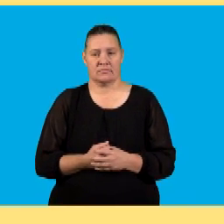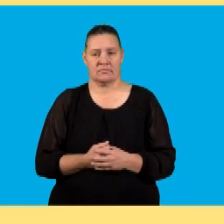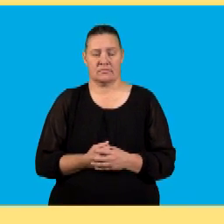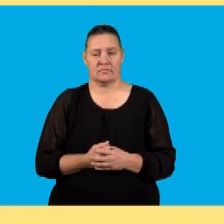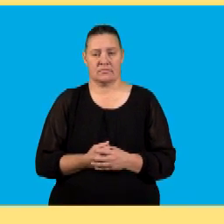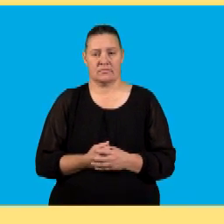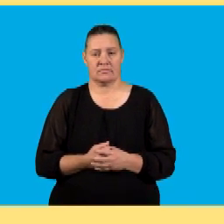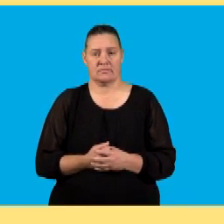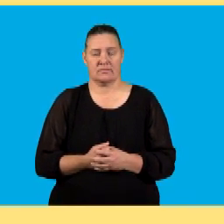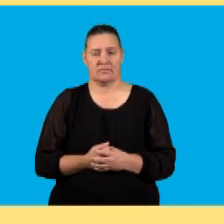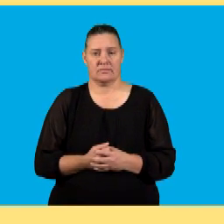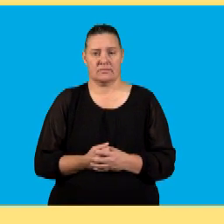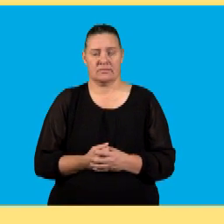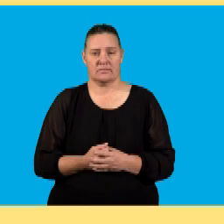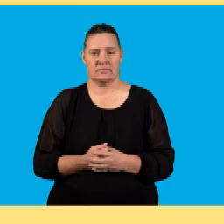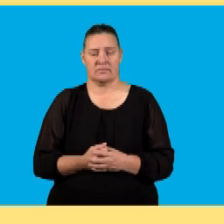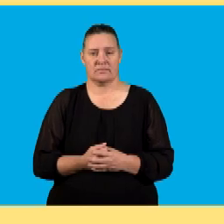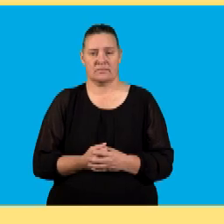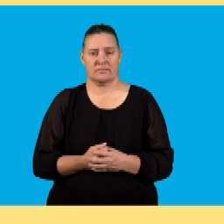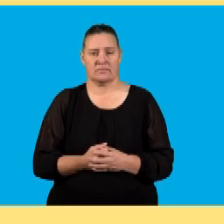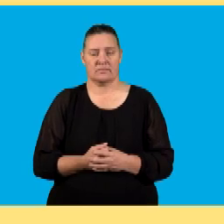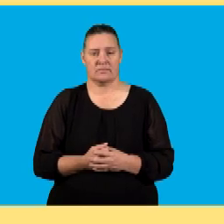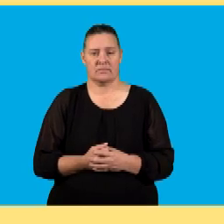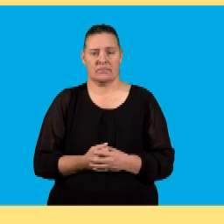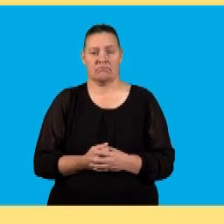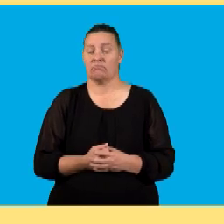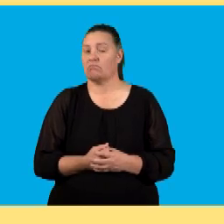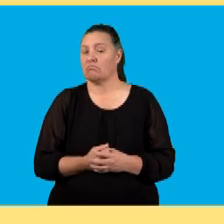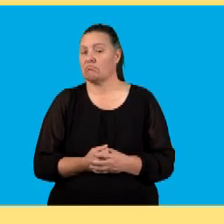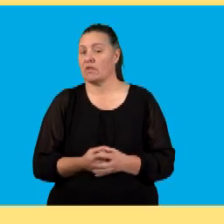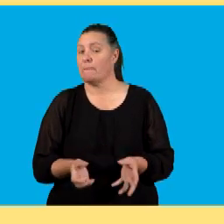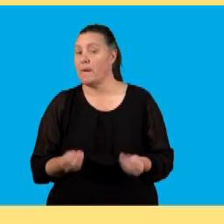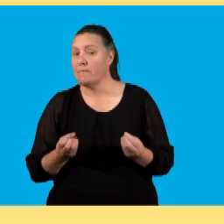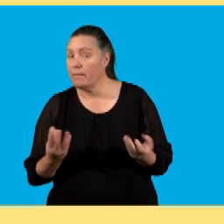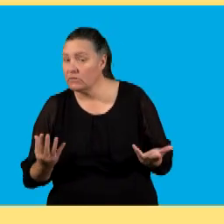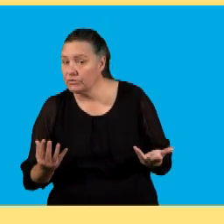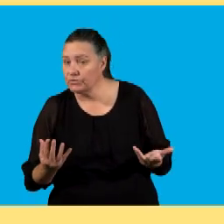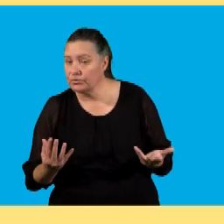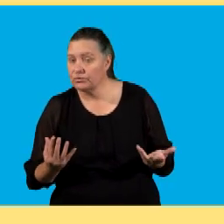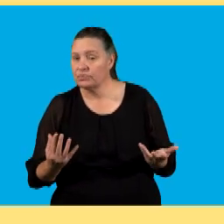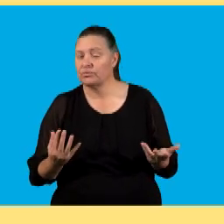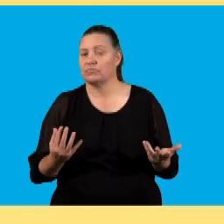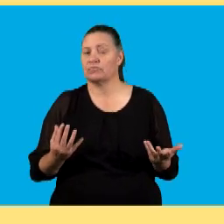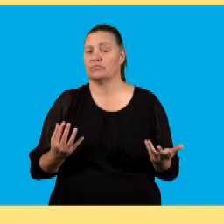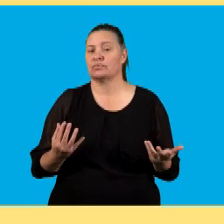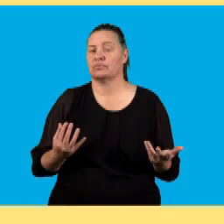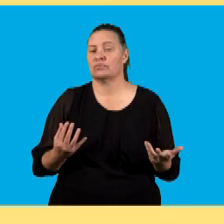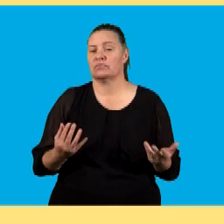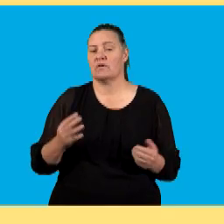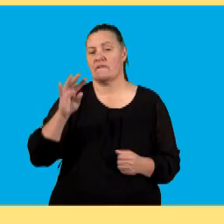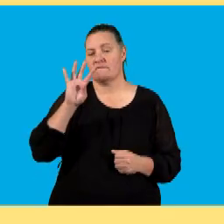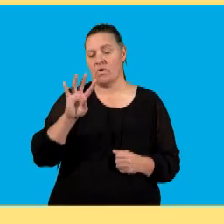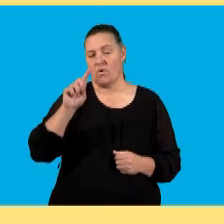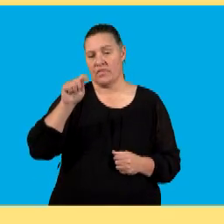So we're saying 48,000, divide that by 12. How much do you get? All right,